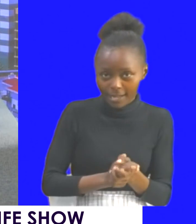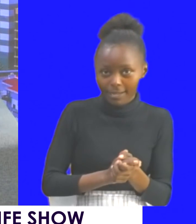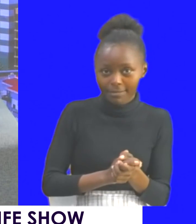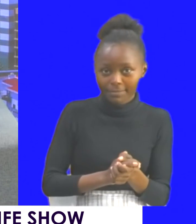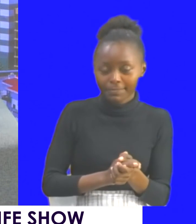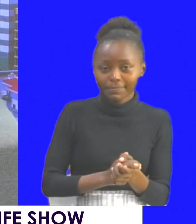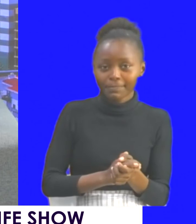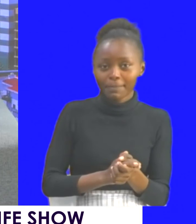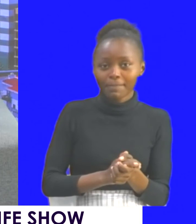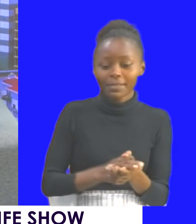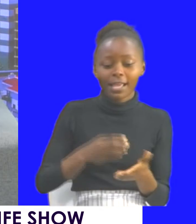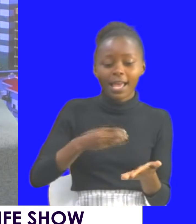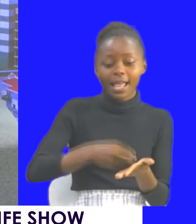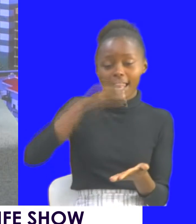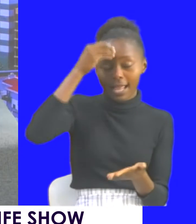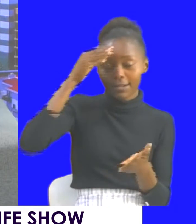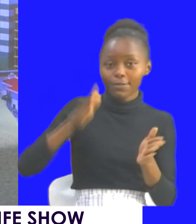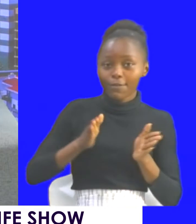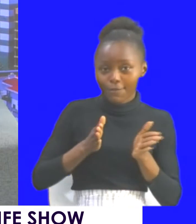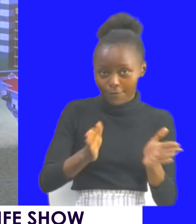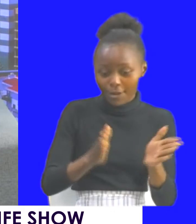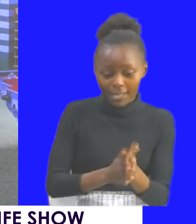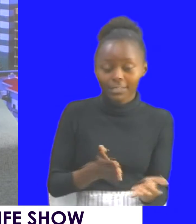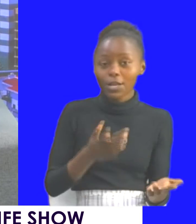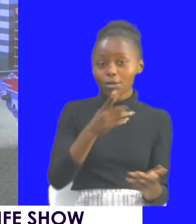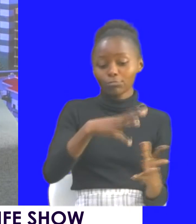you. Learn how to focus on where you're going.